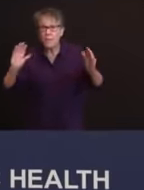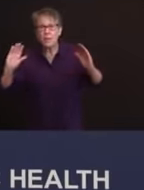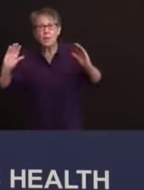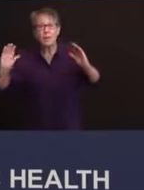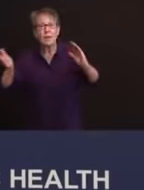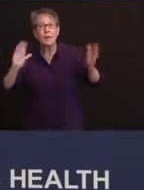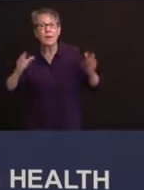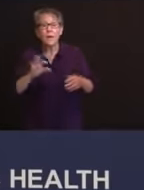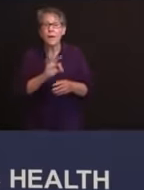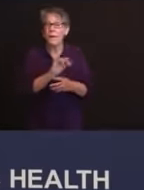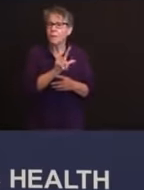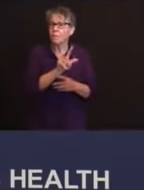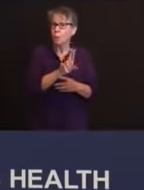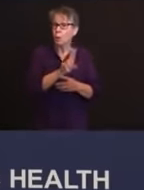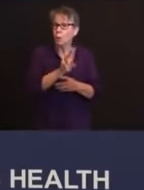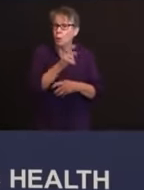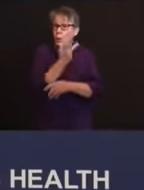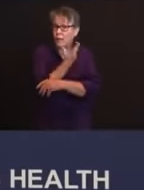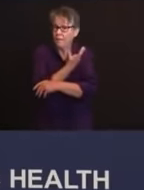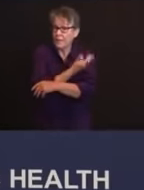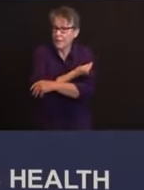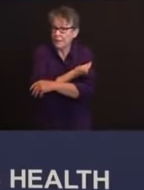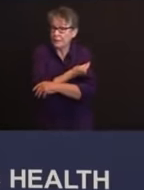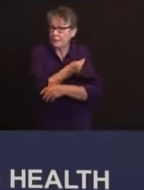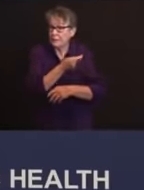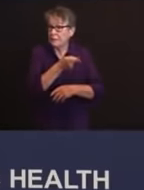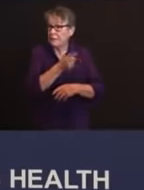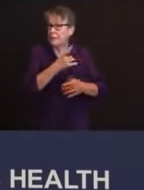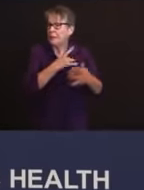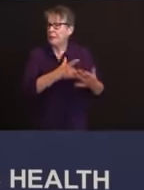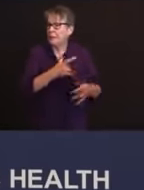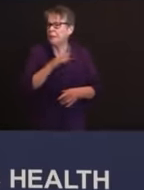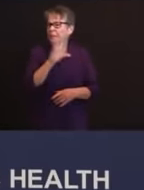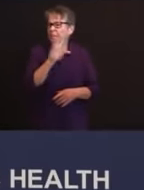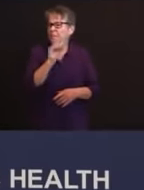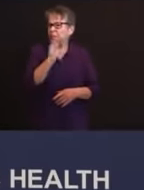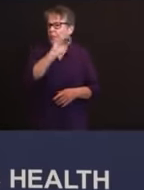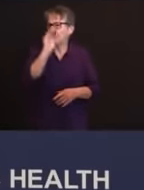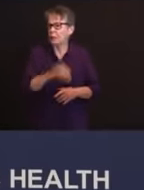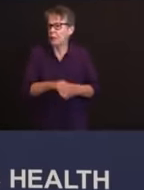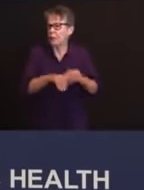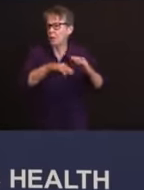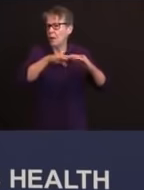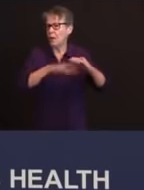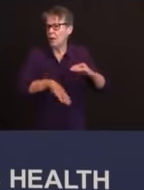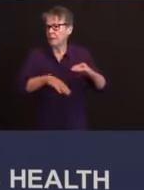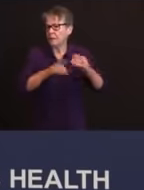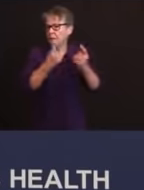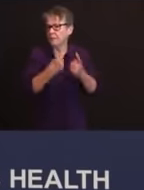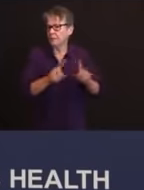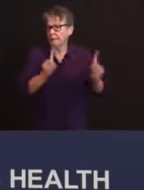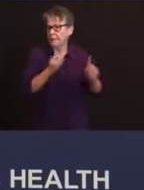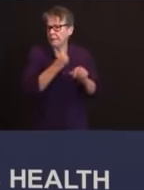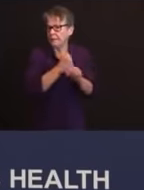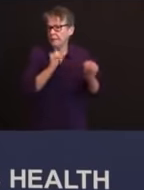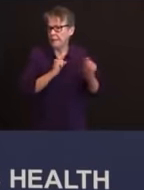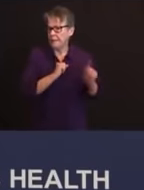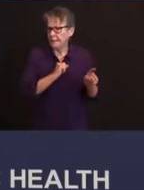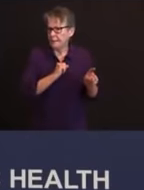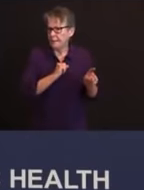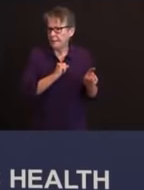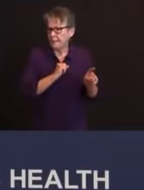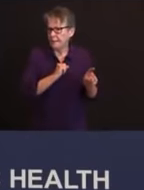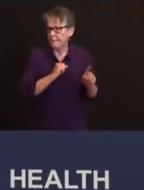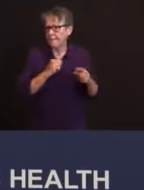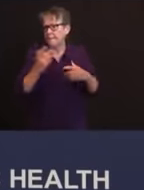below 50% effectiveness. And would we also think we would see a benefit if somebody